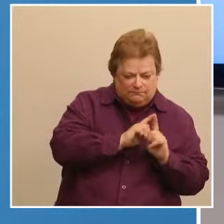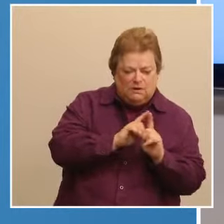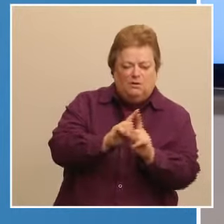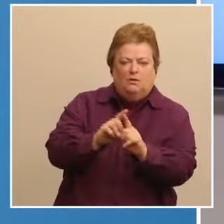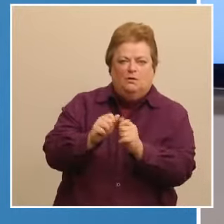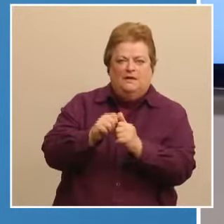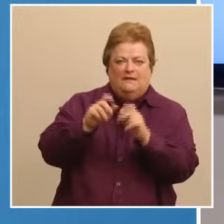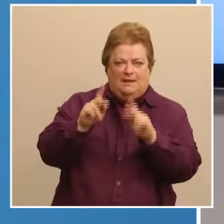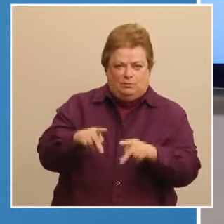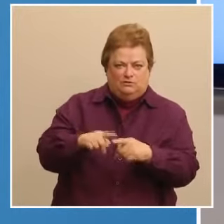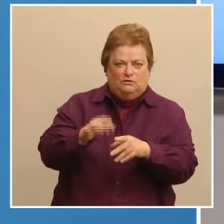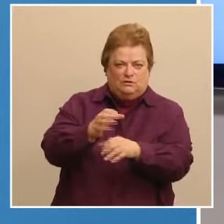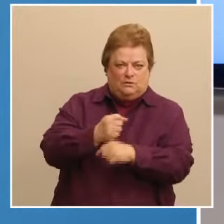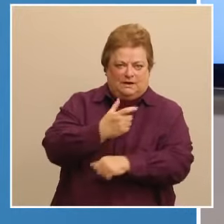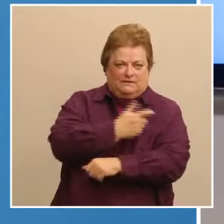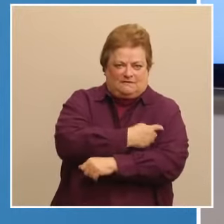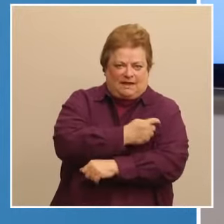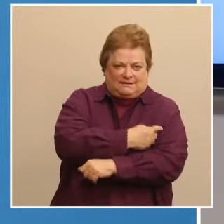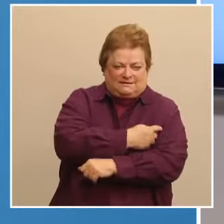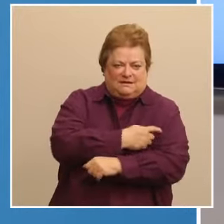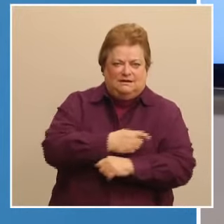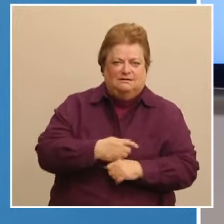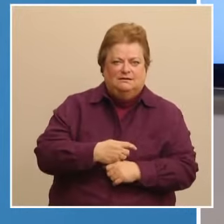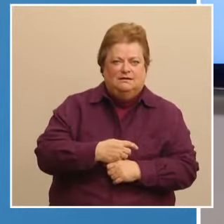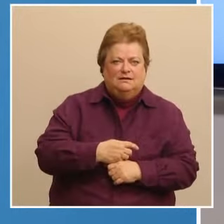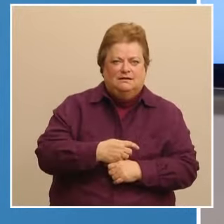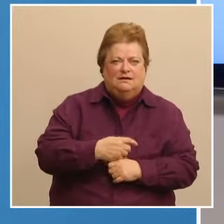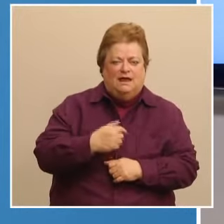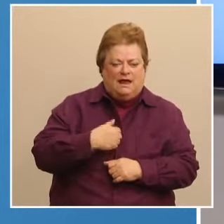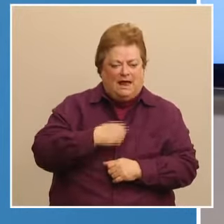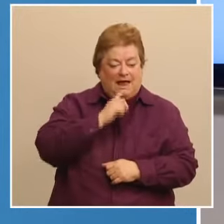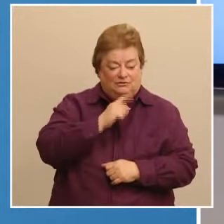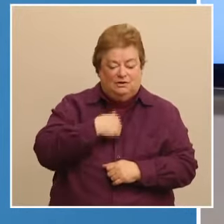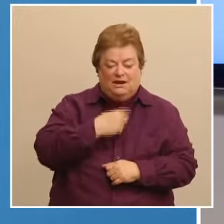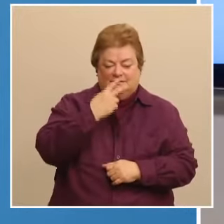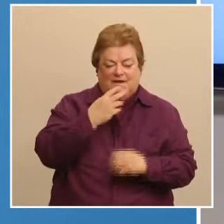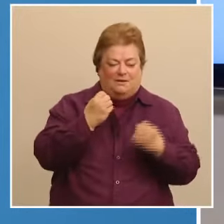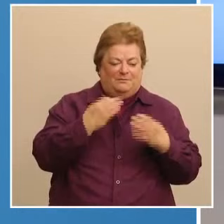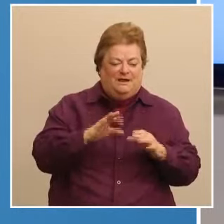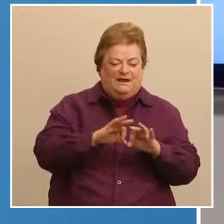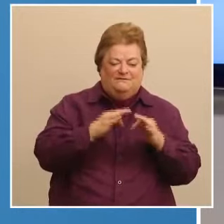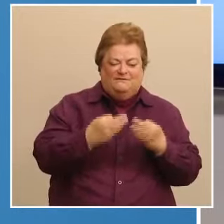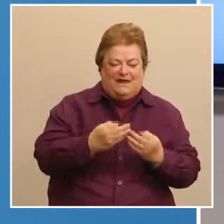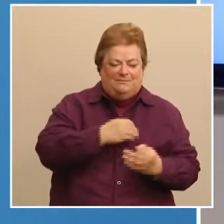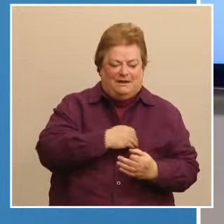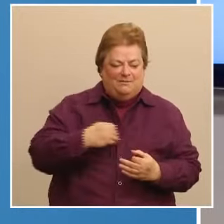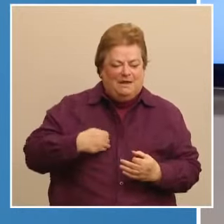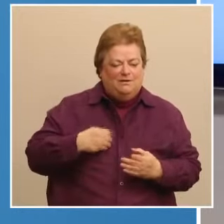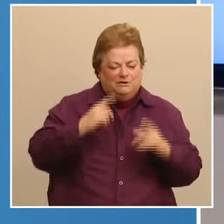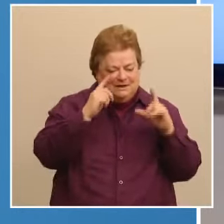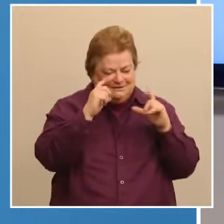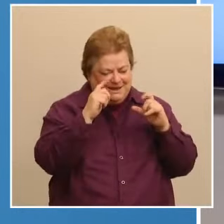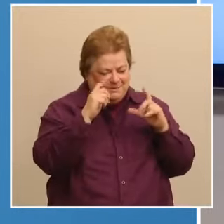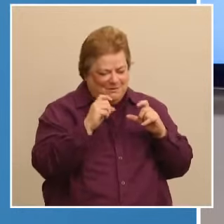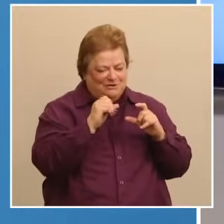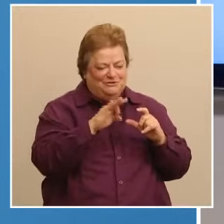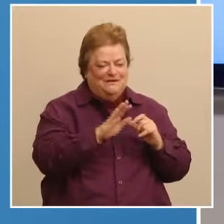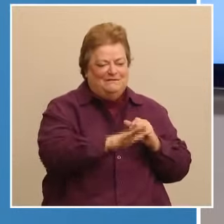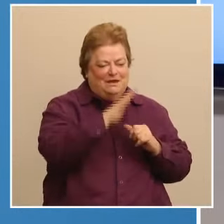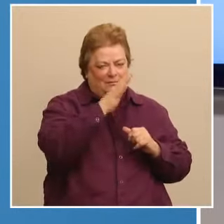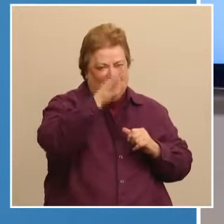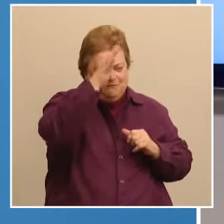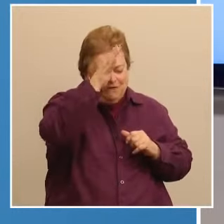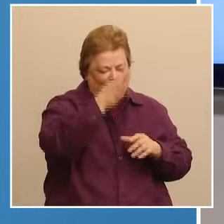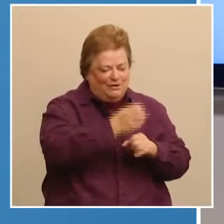receiving the vaccine through the process. Actually, I saw many family members taking pictures of their parent being